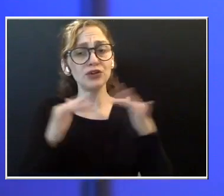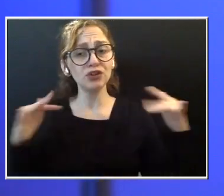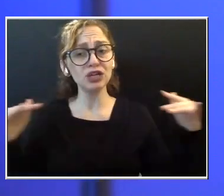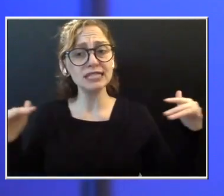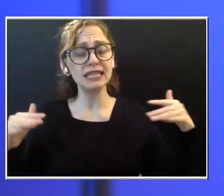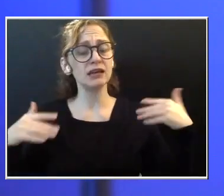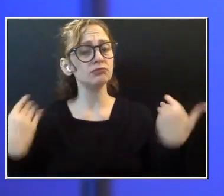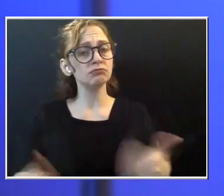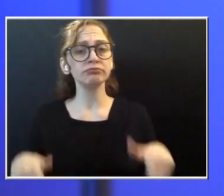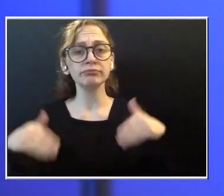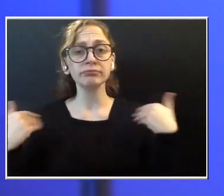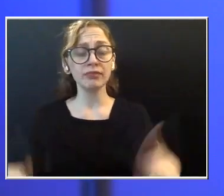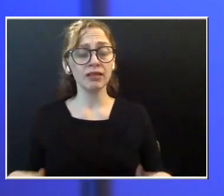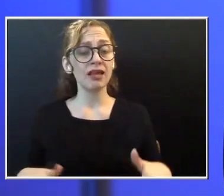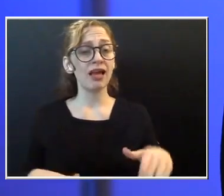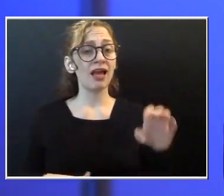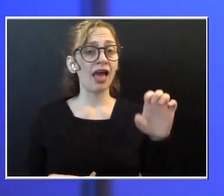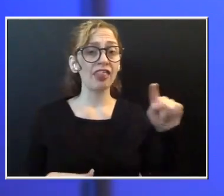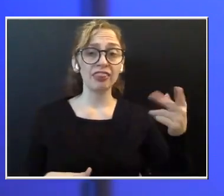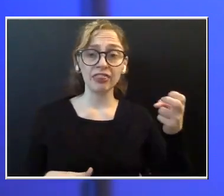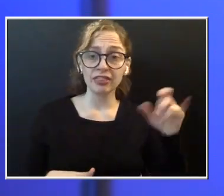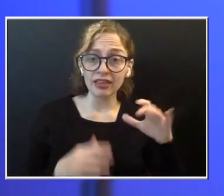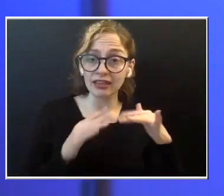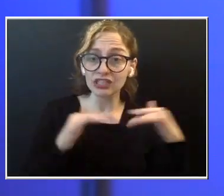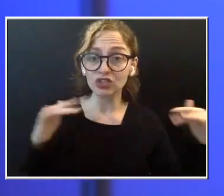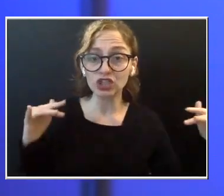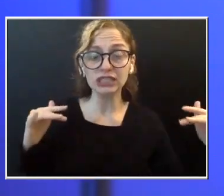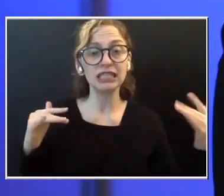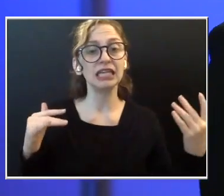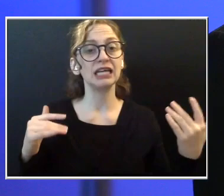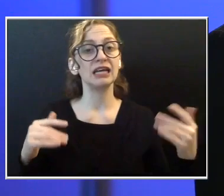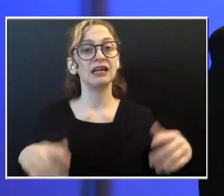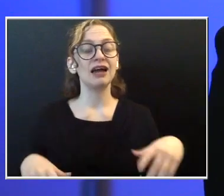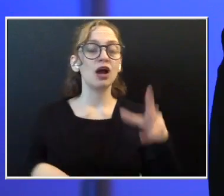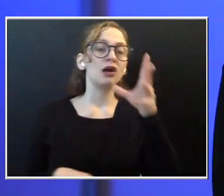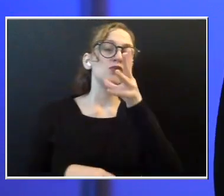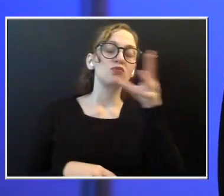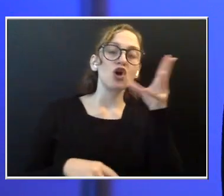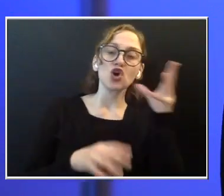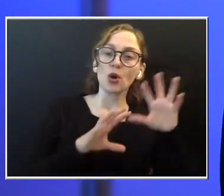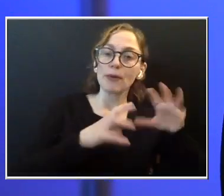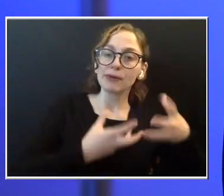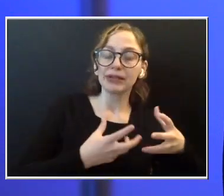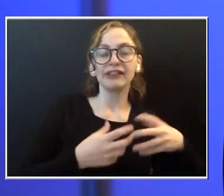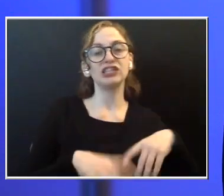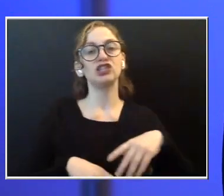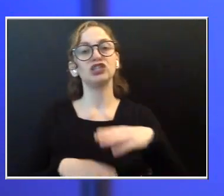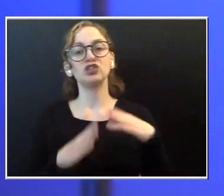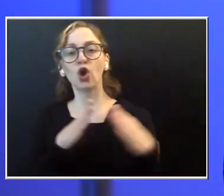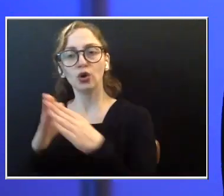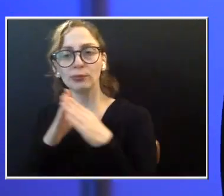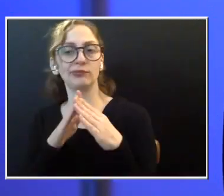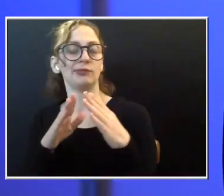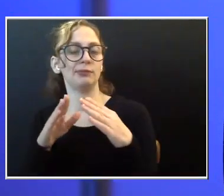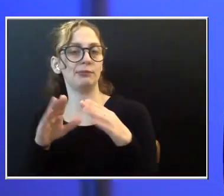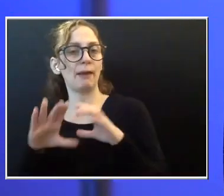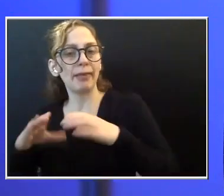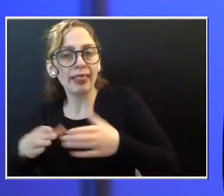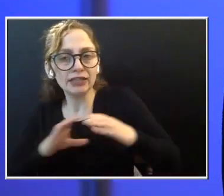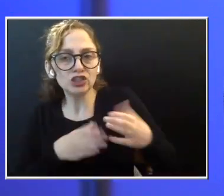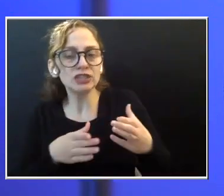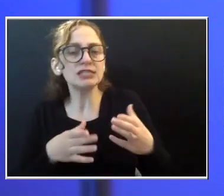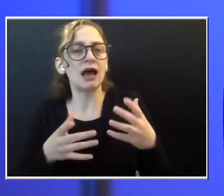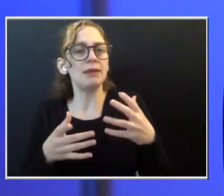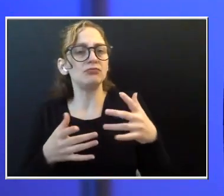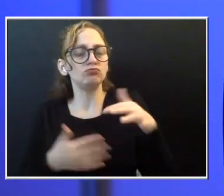have diversity in terms of we have rural populations, we have urban populations. That's really important that all of those